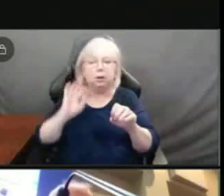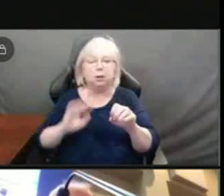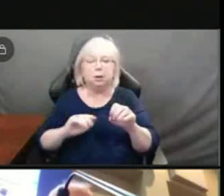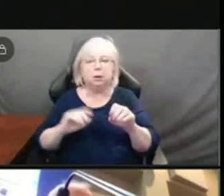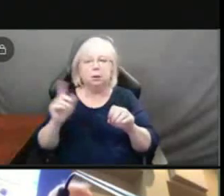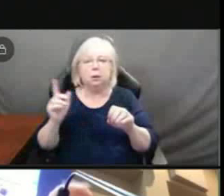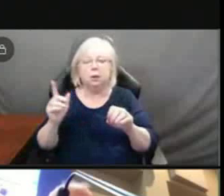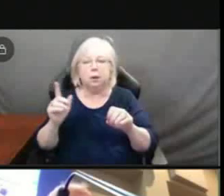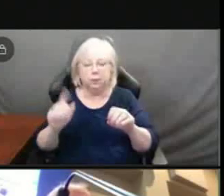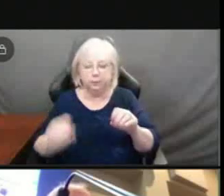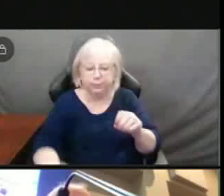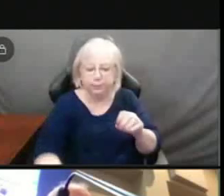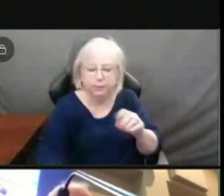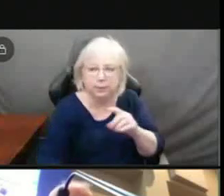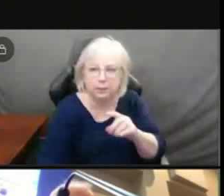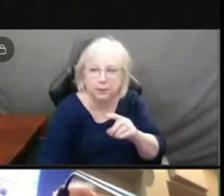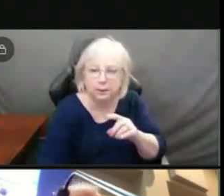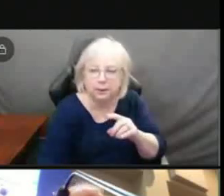as this is added,